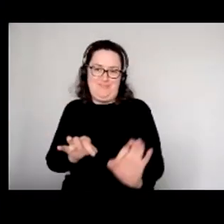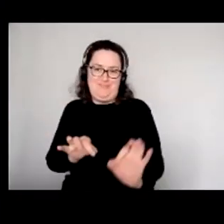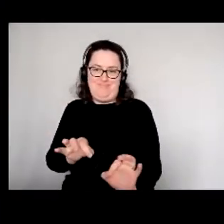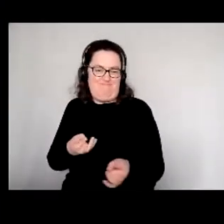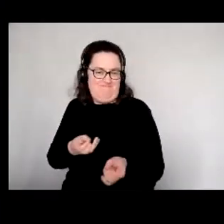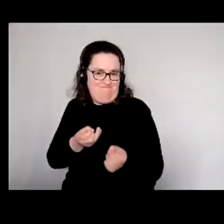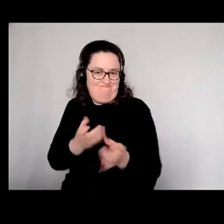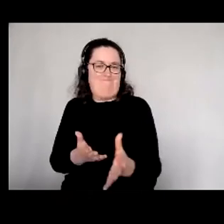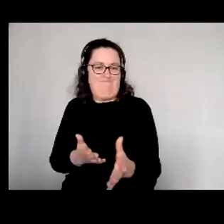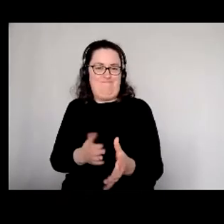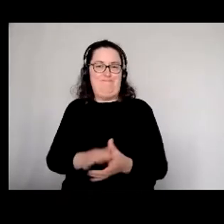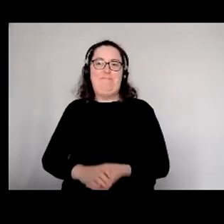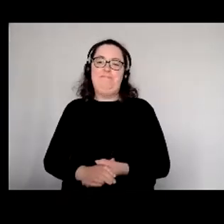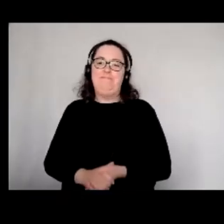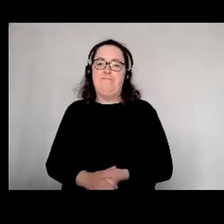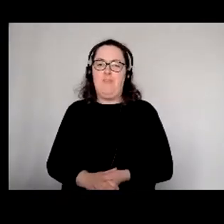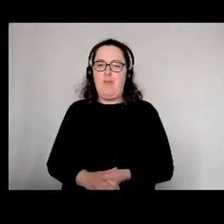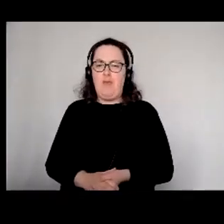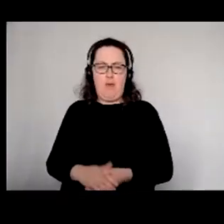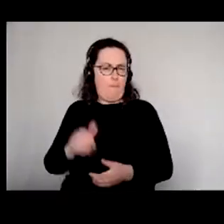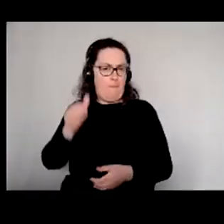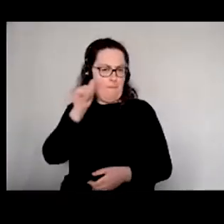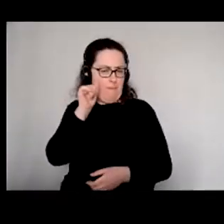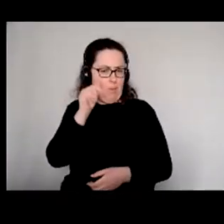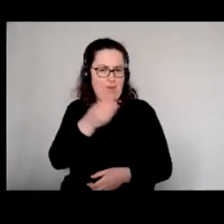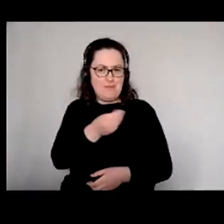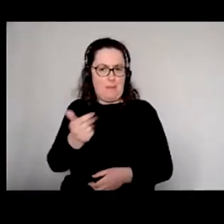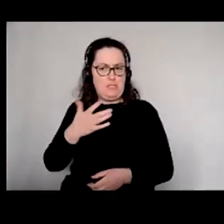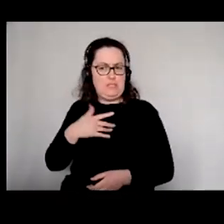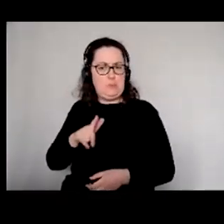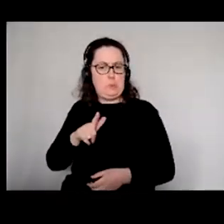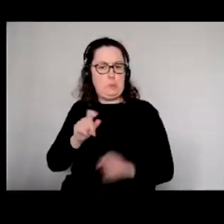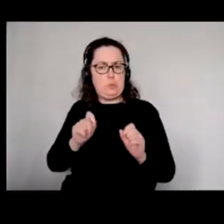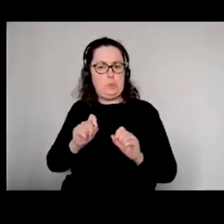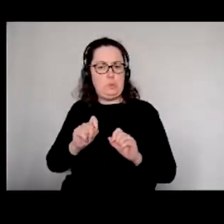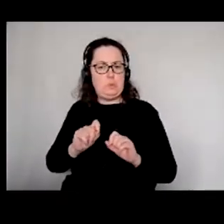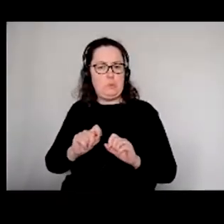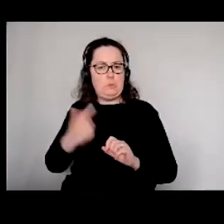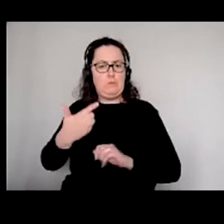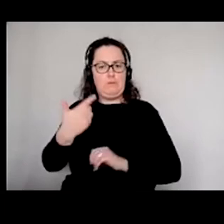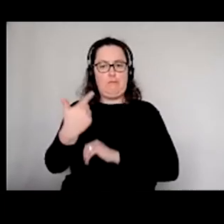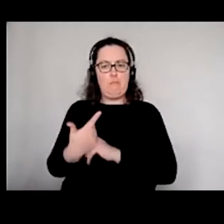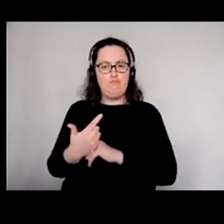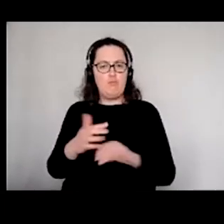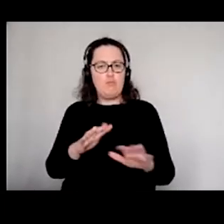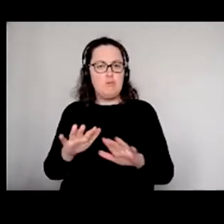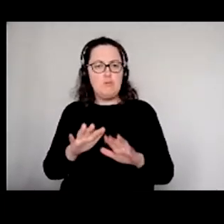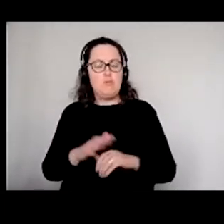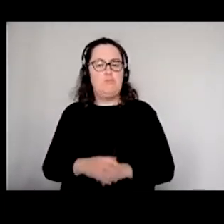And I noticed there's a couple of people just need to click in. But I